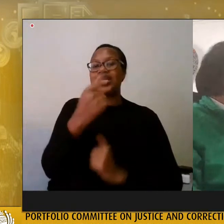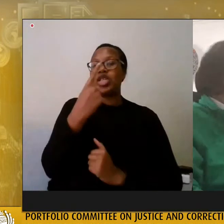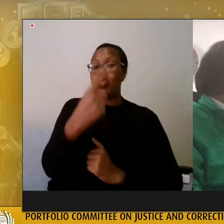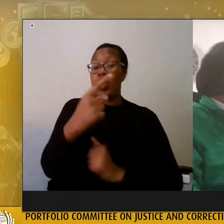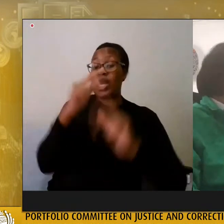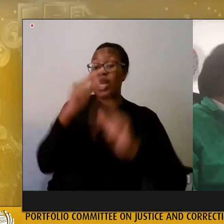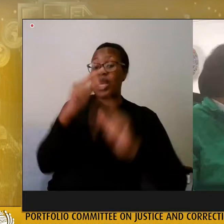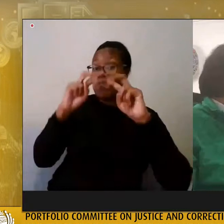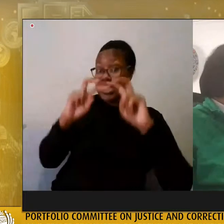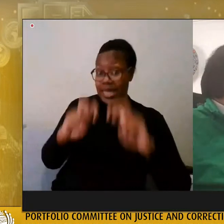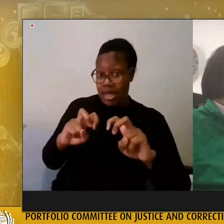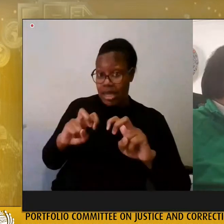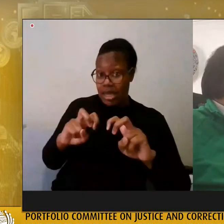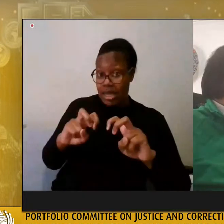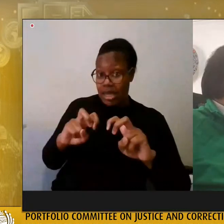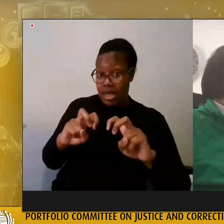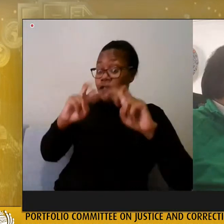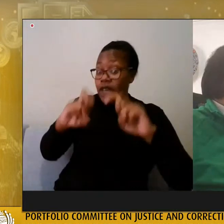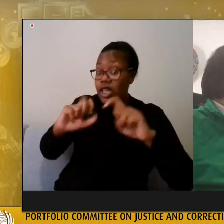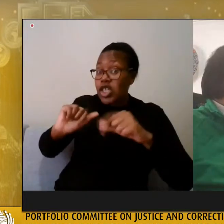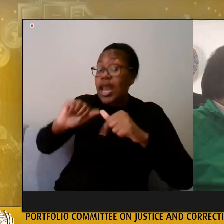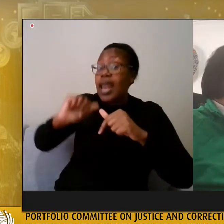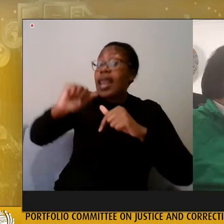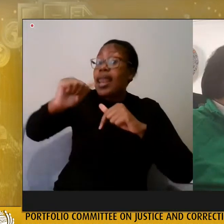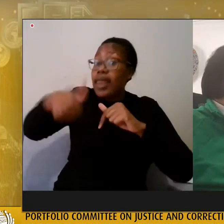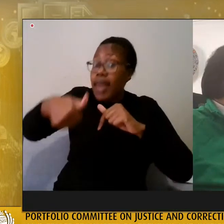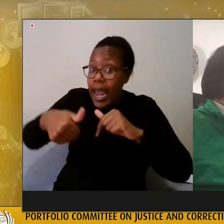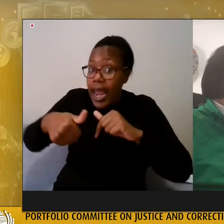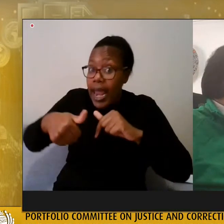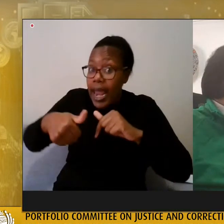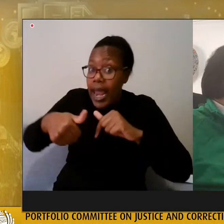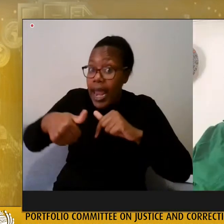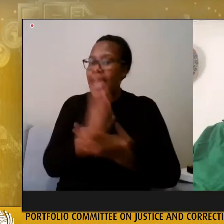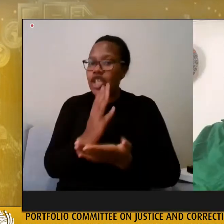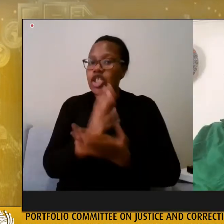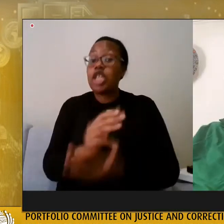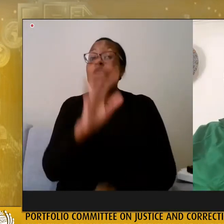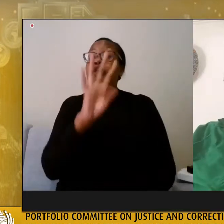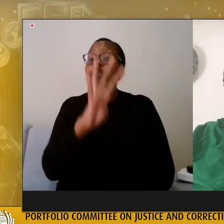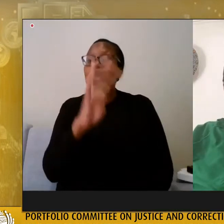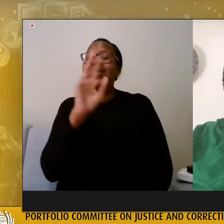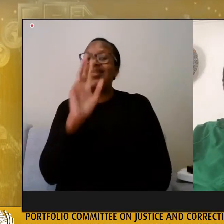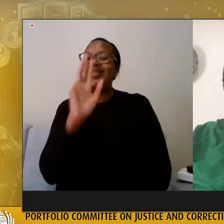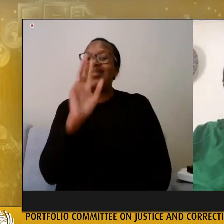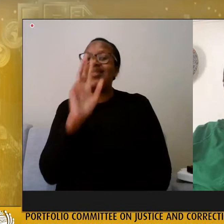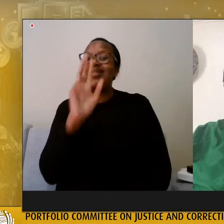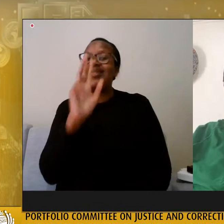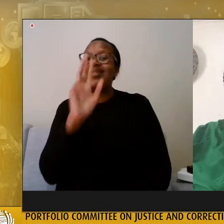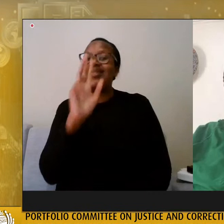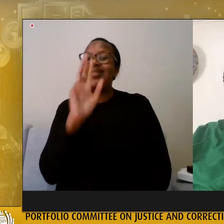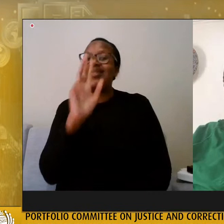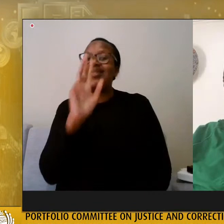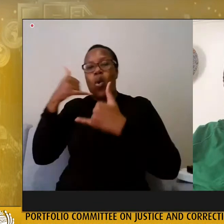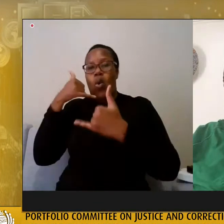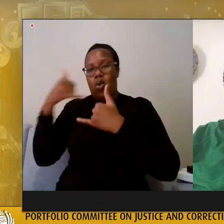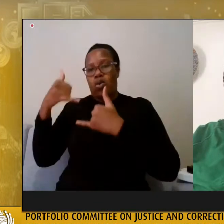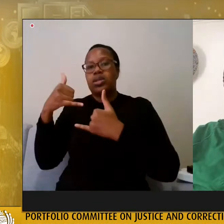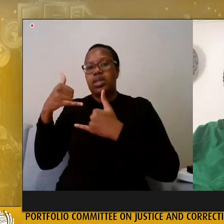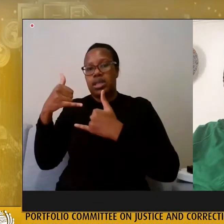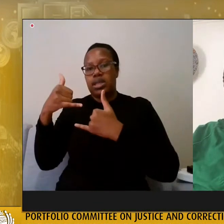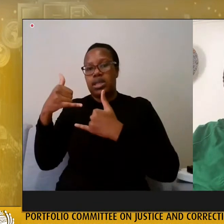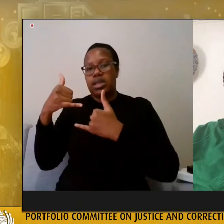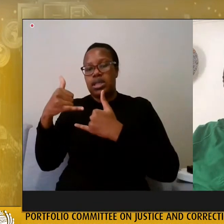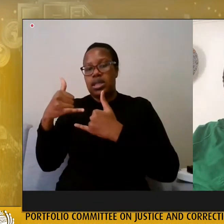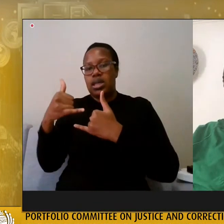subsequently then revealed that there were these 49 instances of telephone calls emanating between